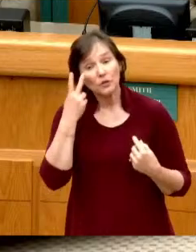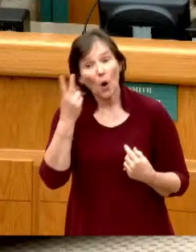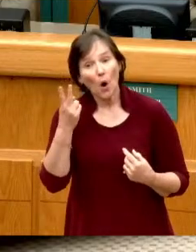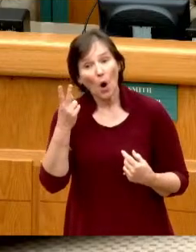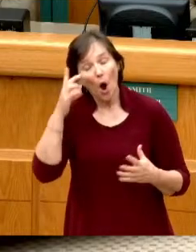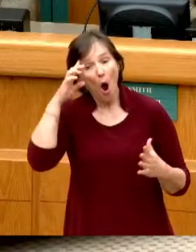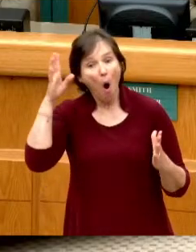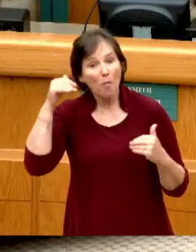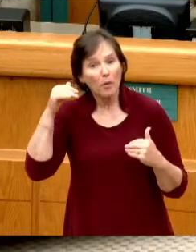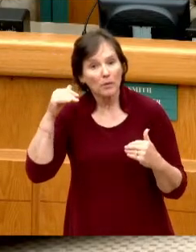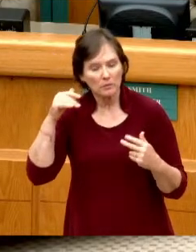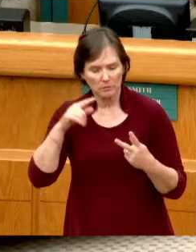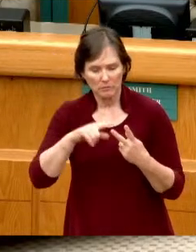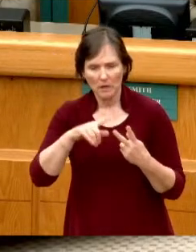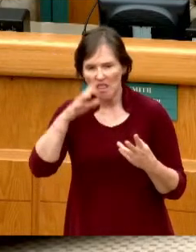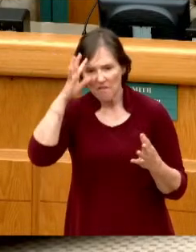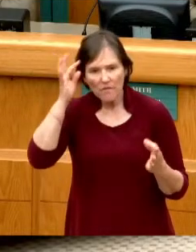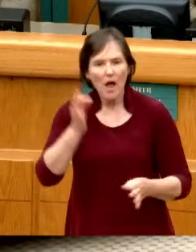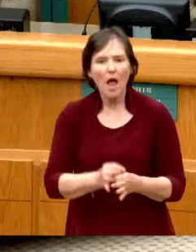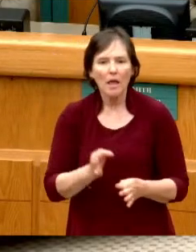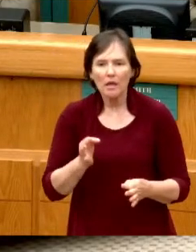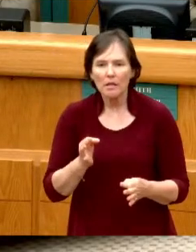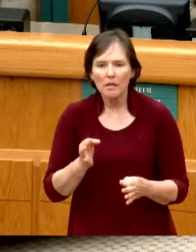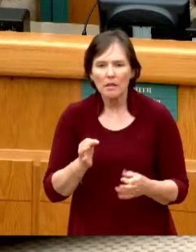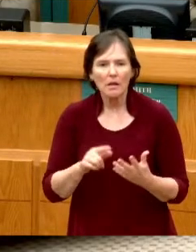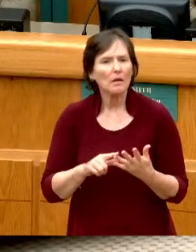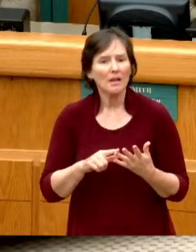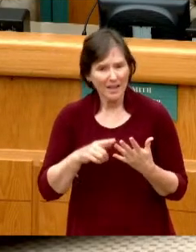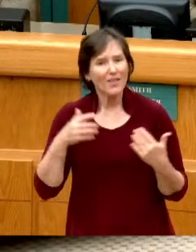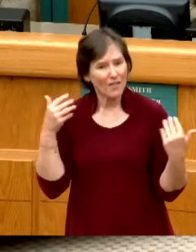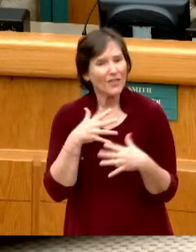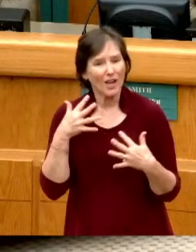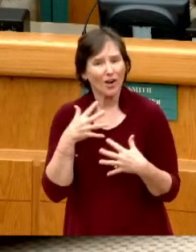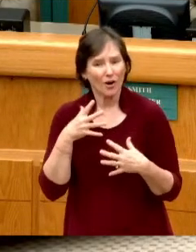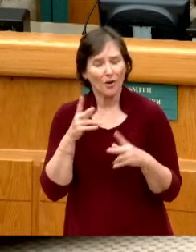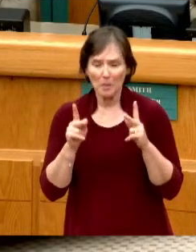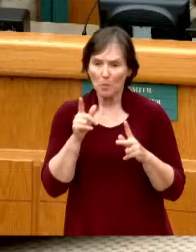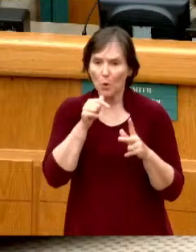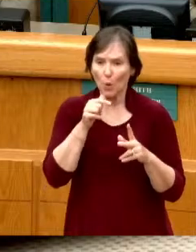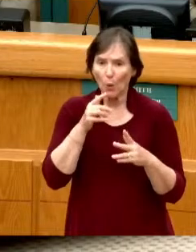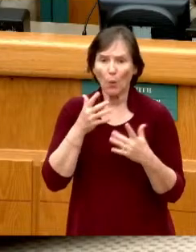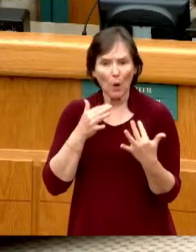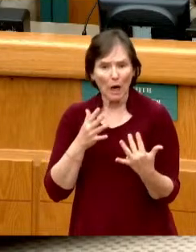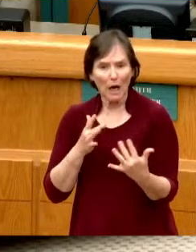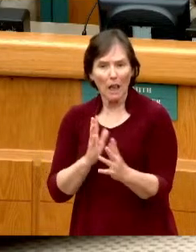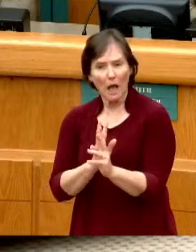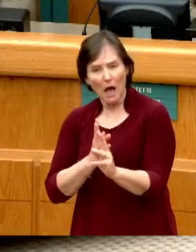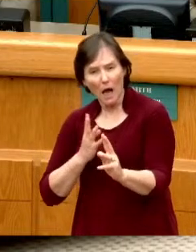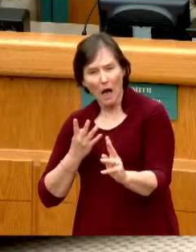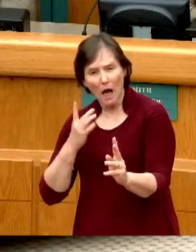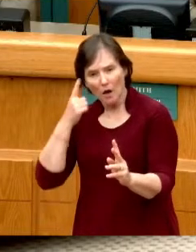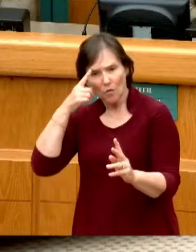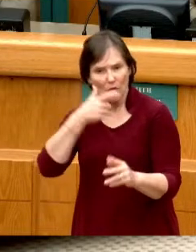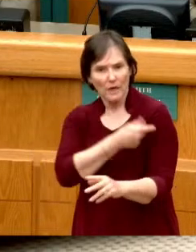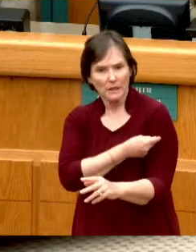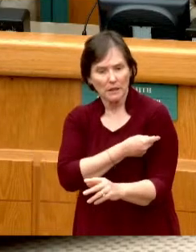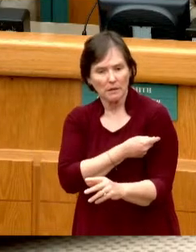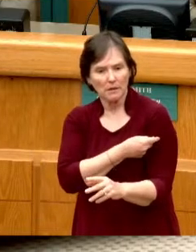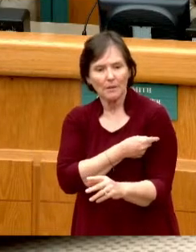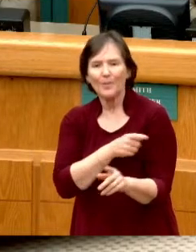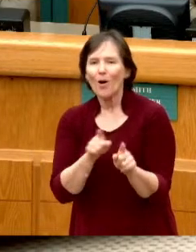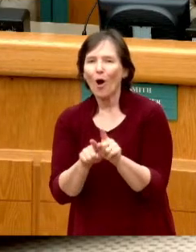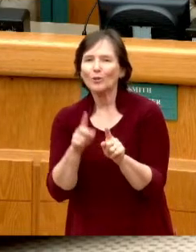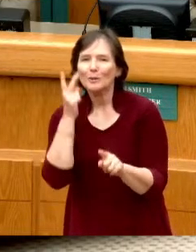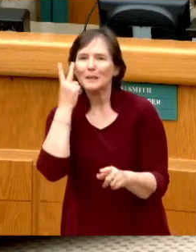fear in the eyes of those waiting in line to get the vaccine. But I also see the relief,